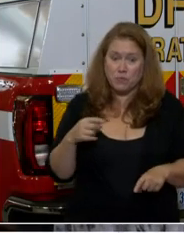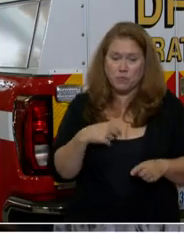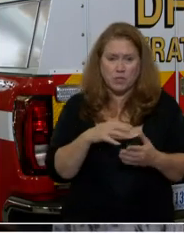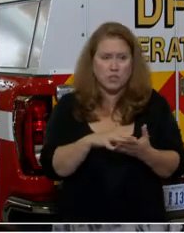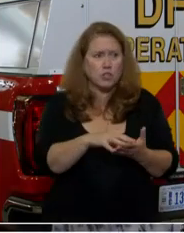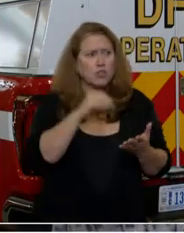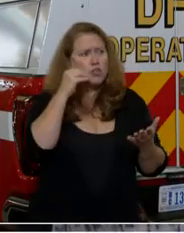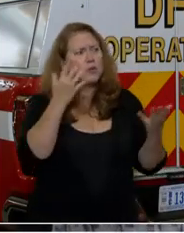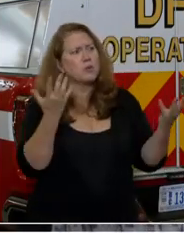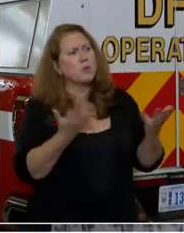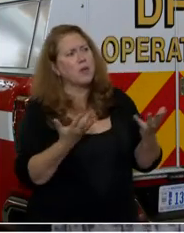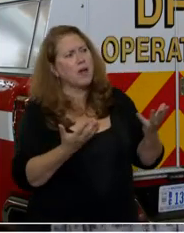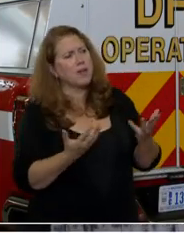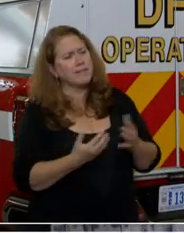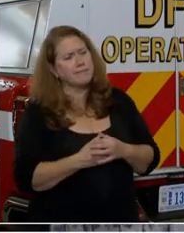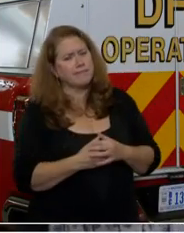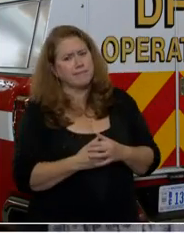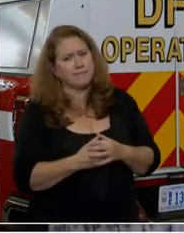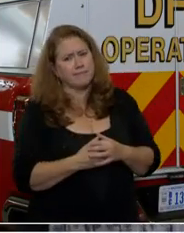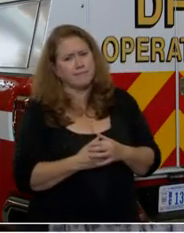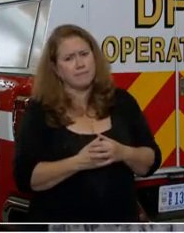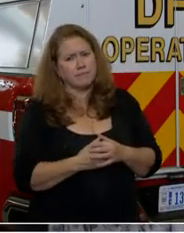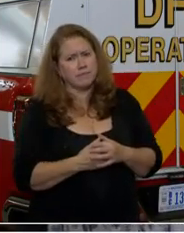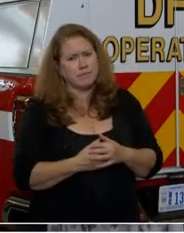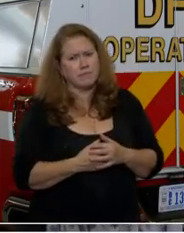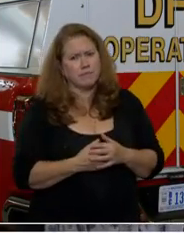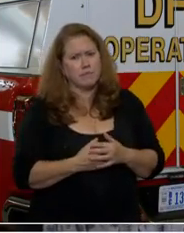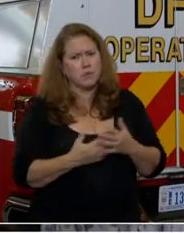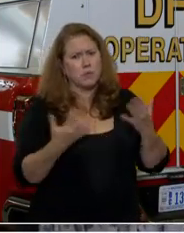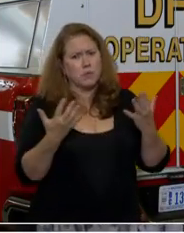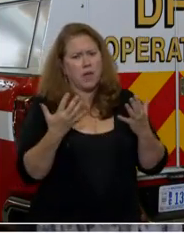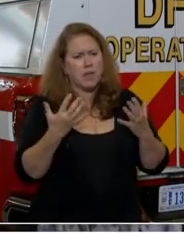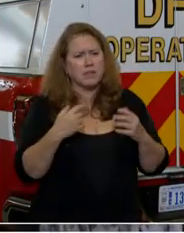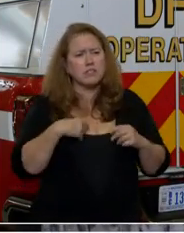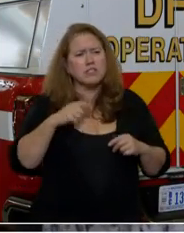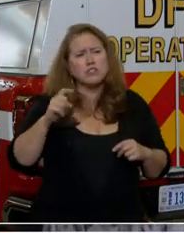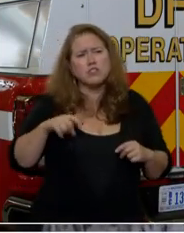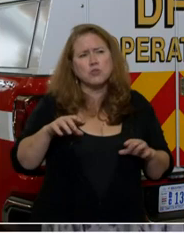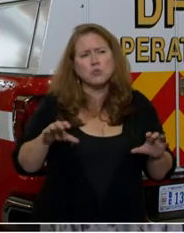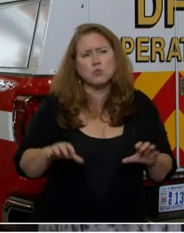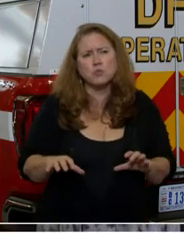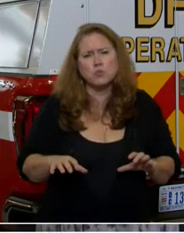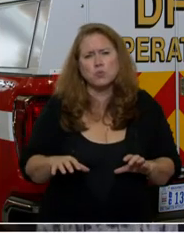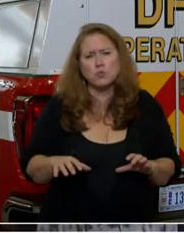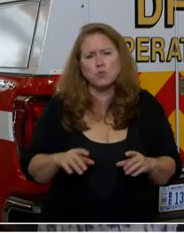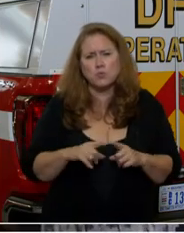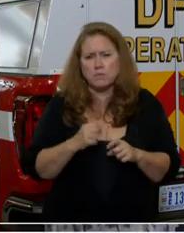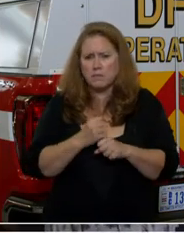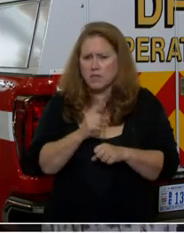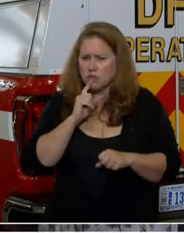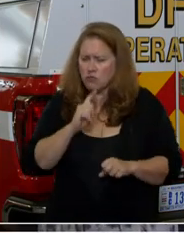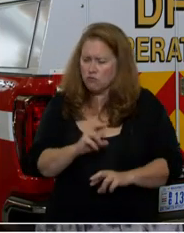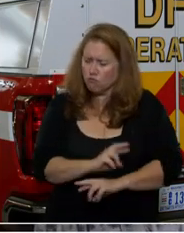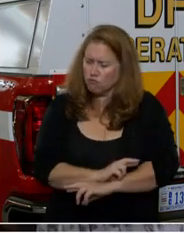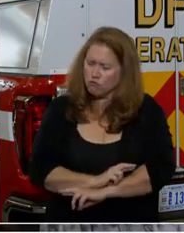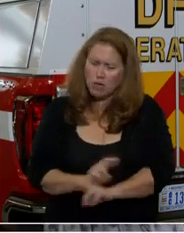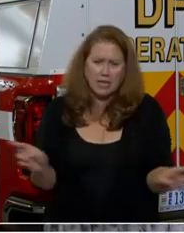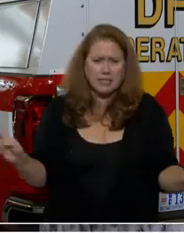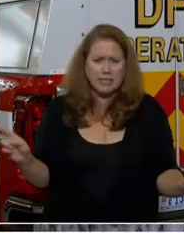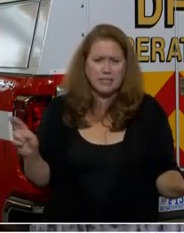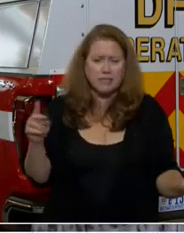we? What more can we be doing to prevent an incident like 9/11 from occurring